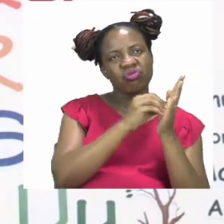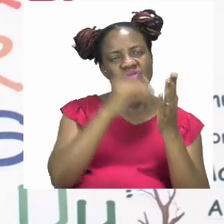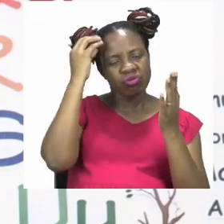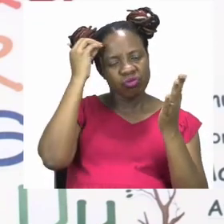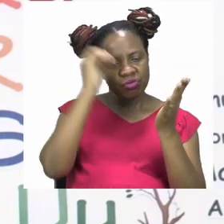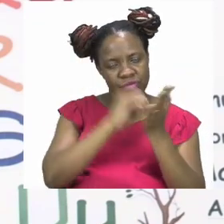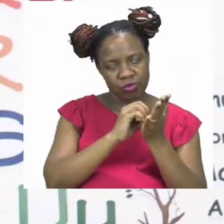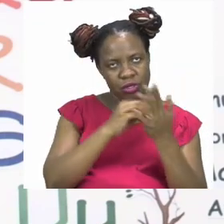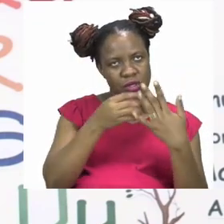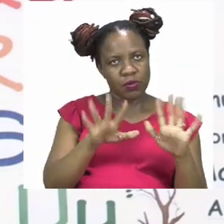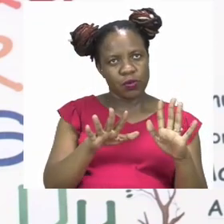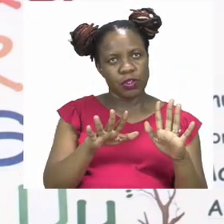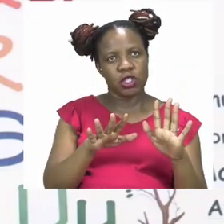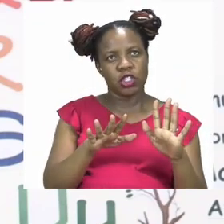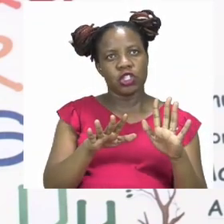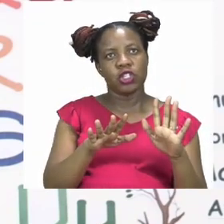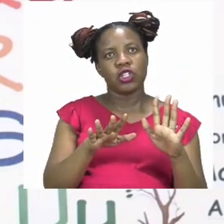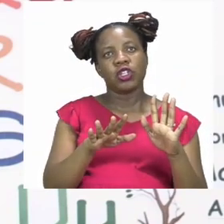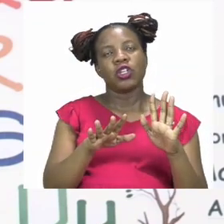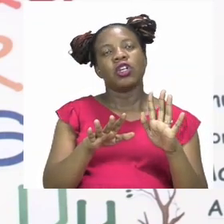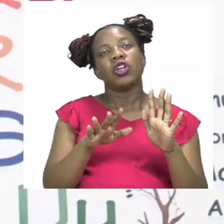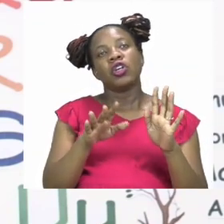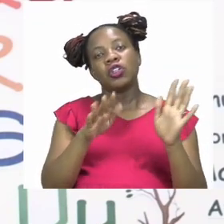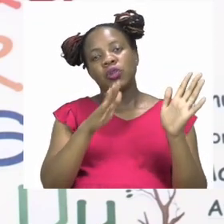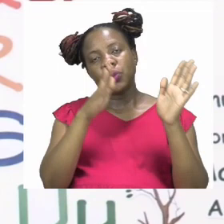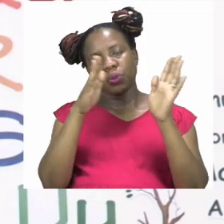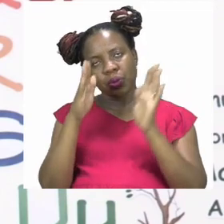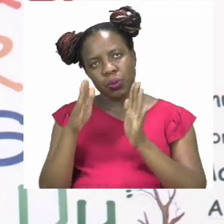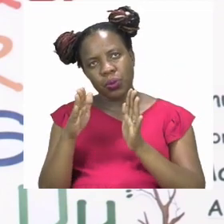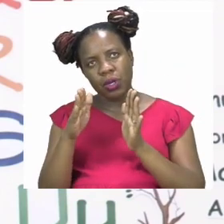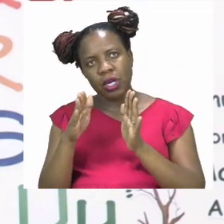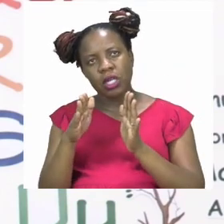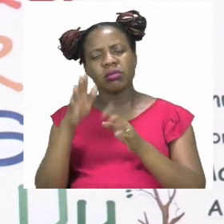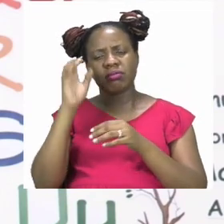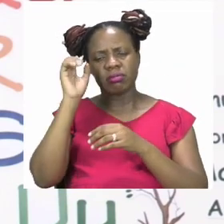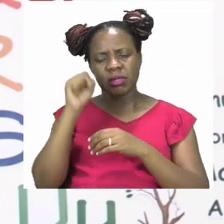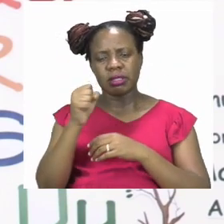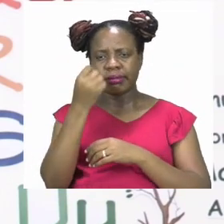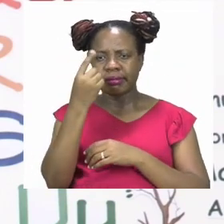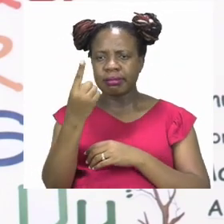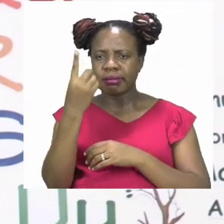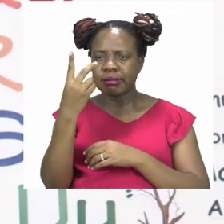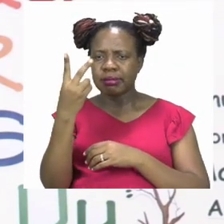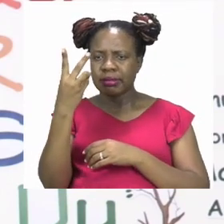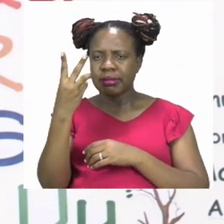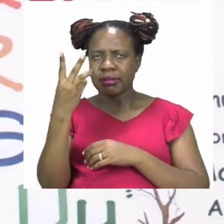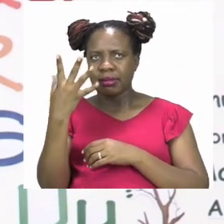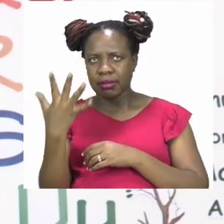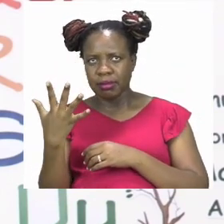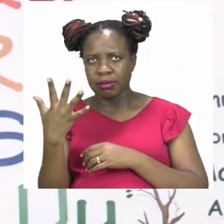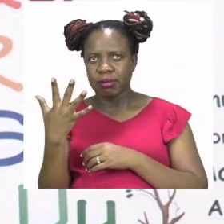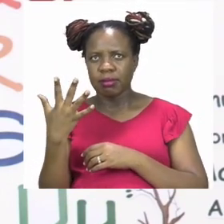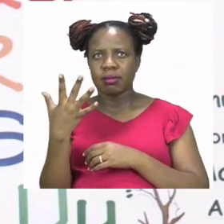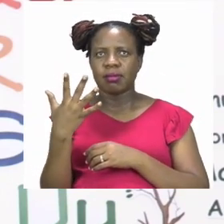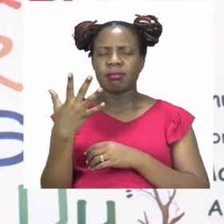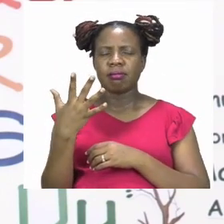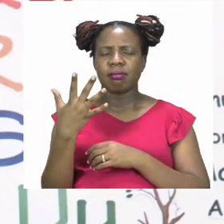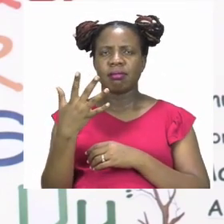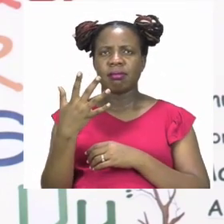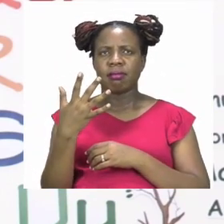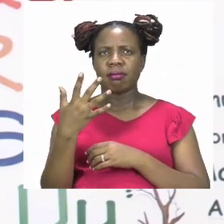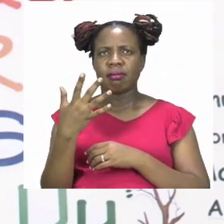And then after I guessed, I went ahead and counted each and every one. And then I